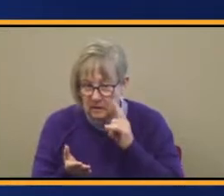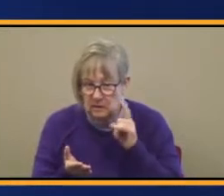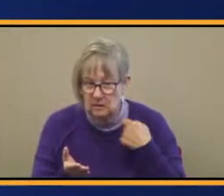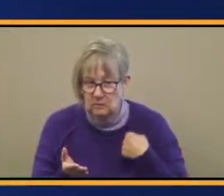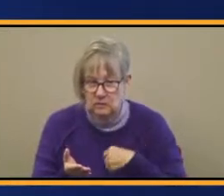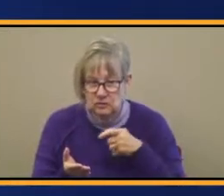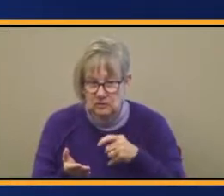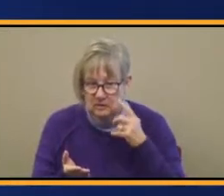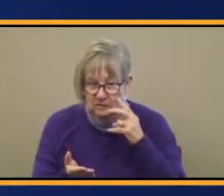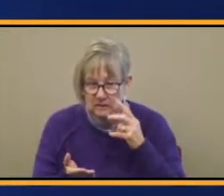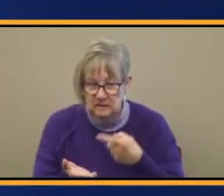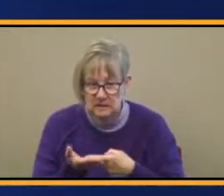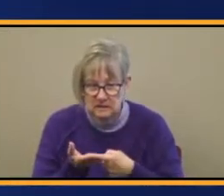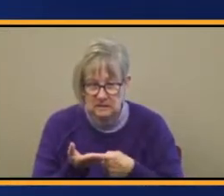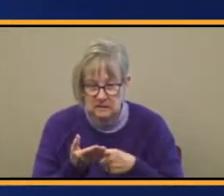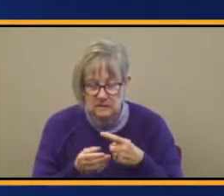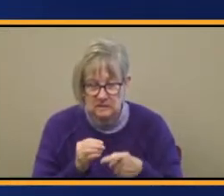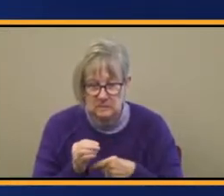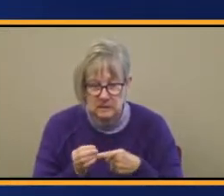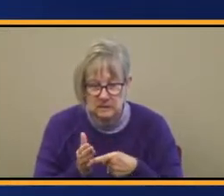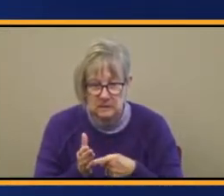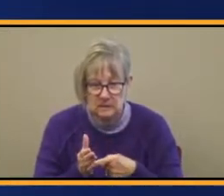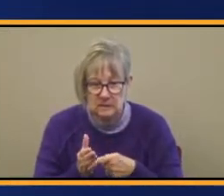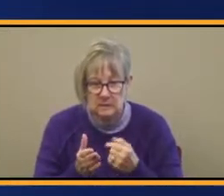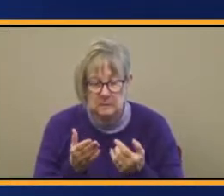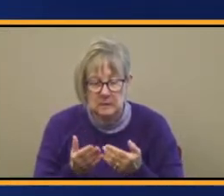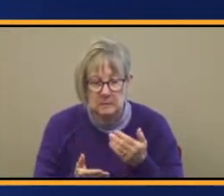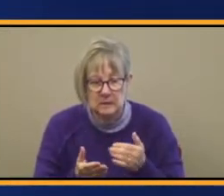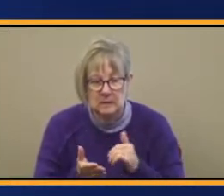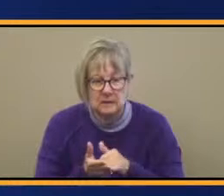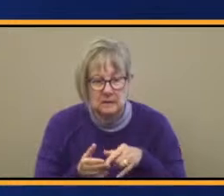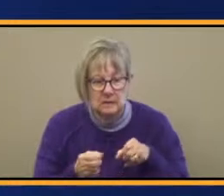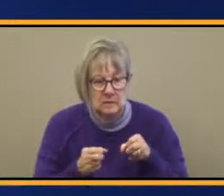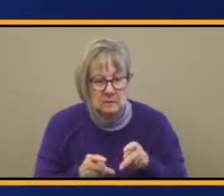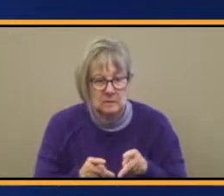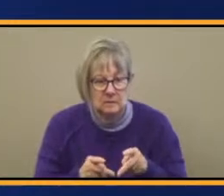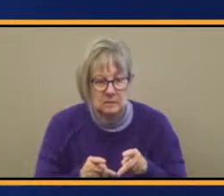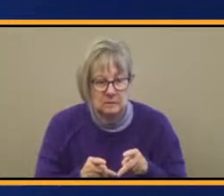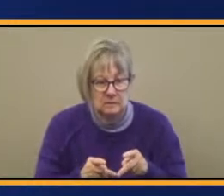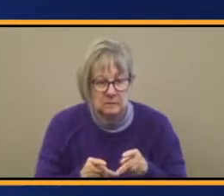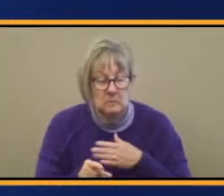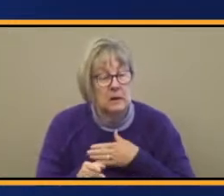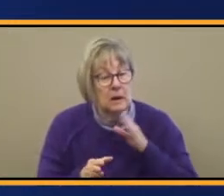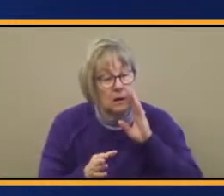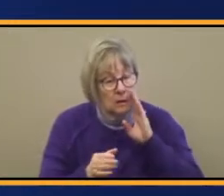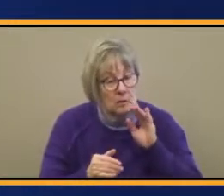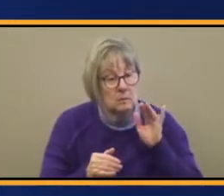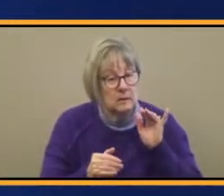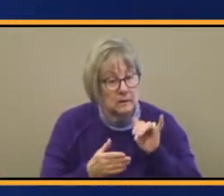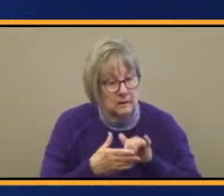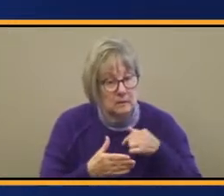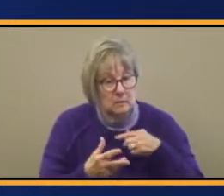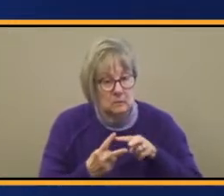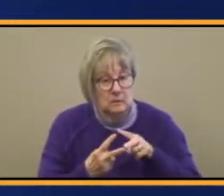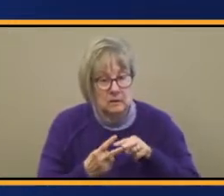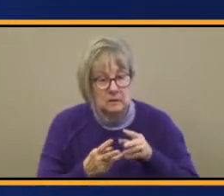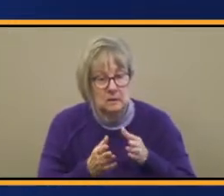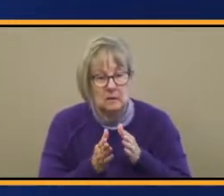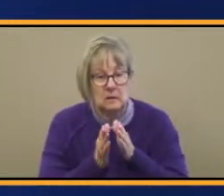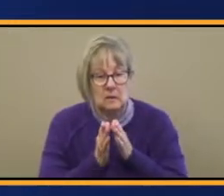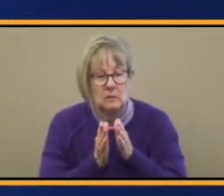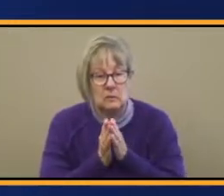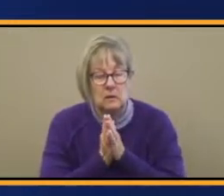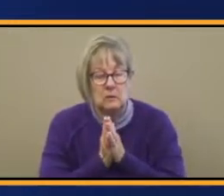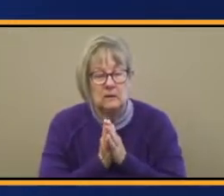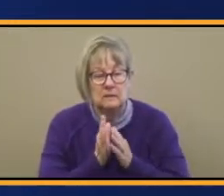discussion about what the scope of work is. Because in my opinion, this may be a missed opportunity. So my hope is we can either request an addendum for additional